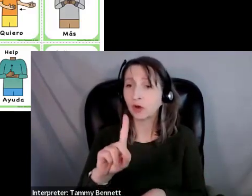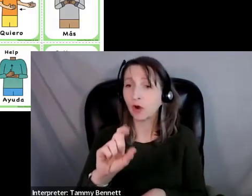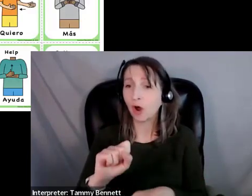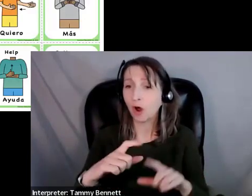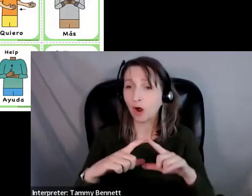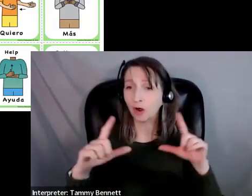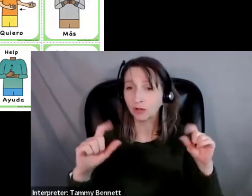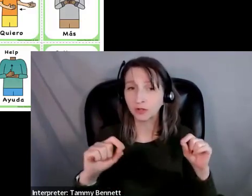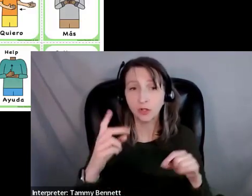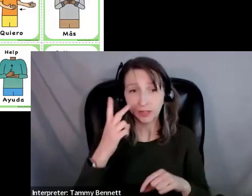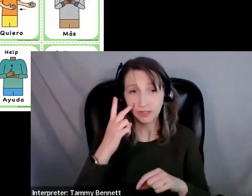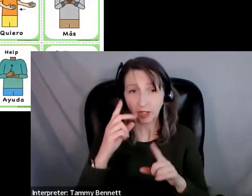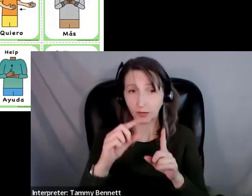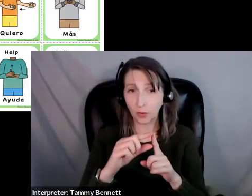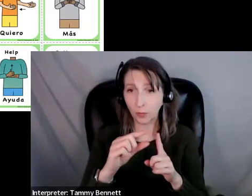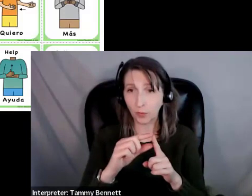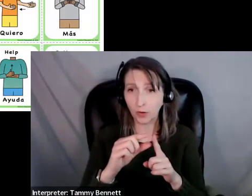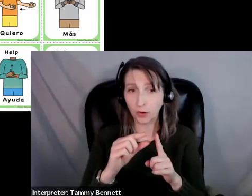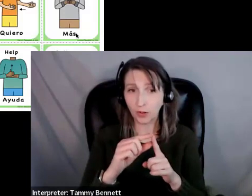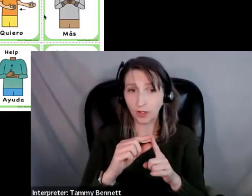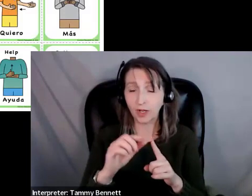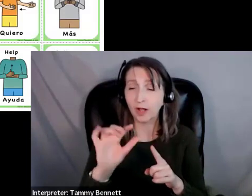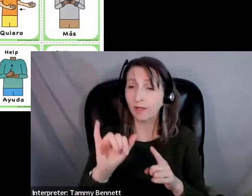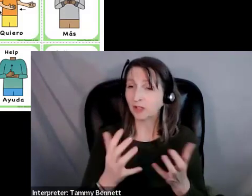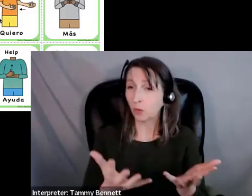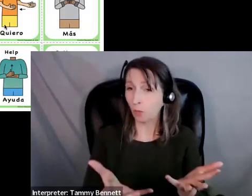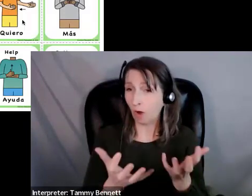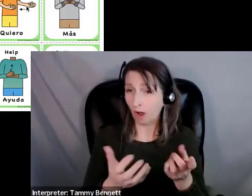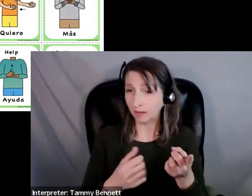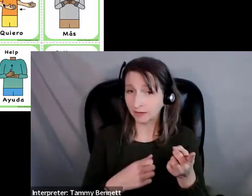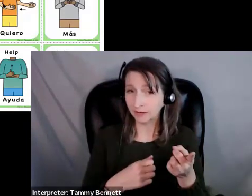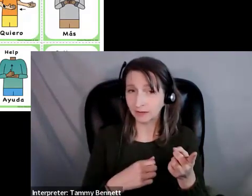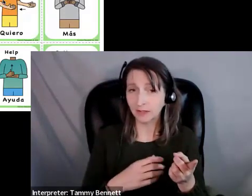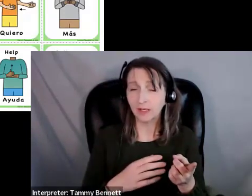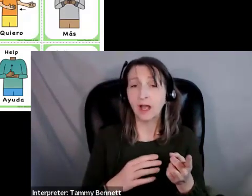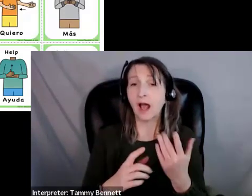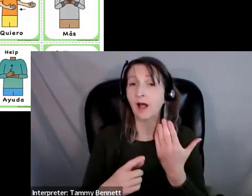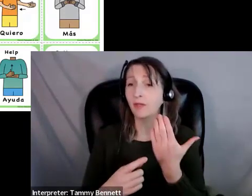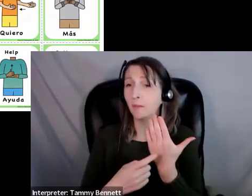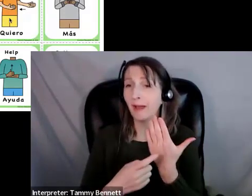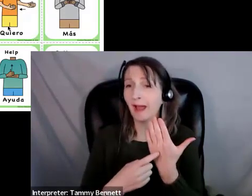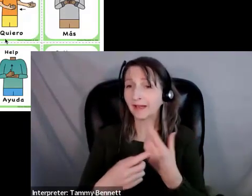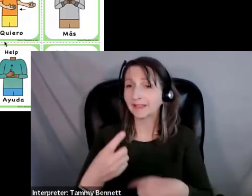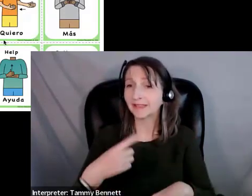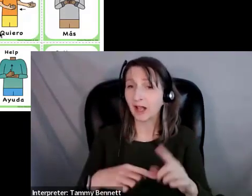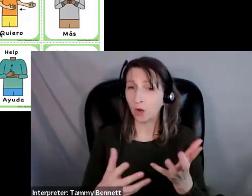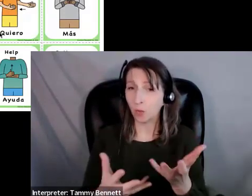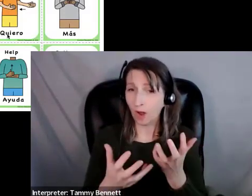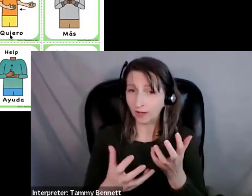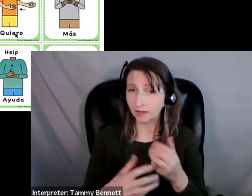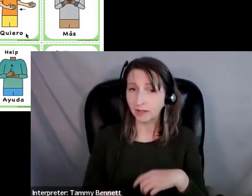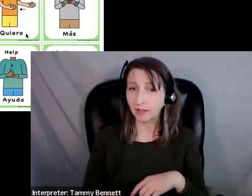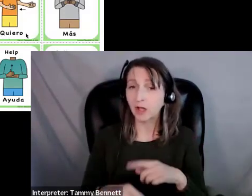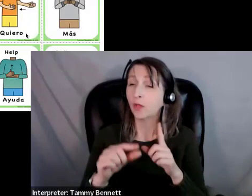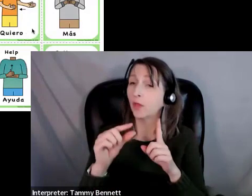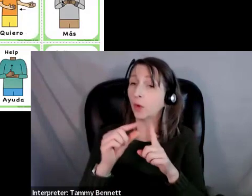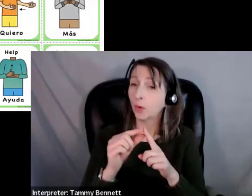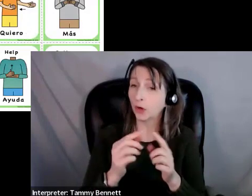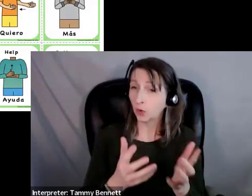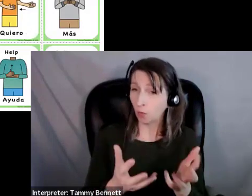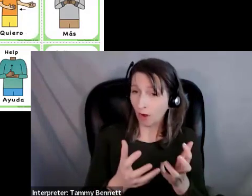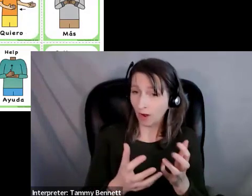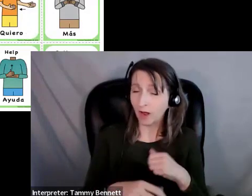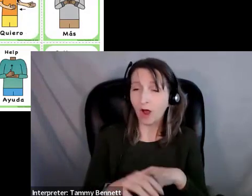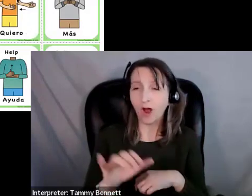I have the core word here. So this is the icon for want and the back, I have the sign want, they have the word want, and then I also have one in